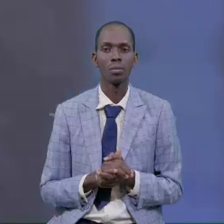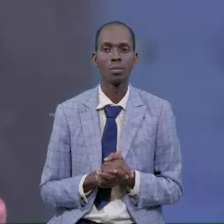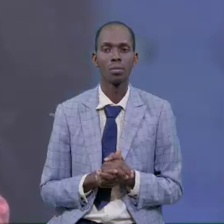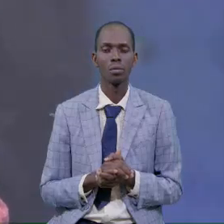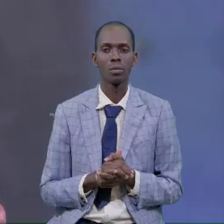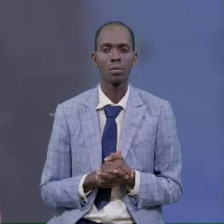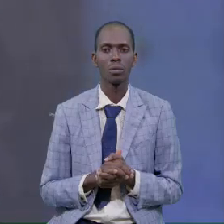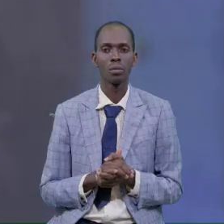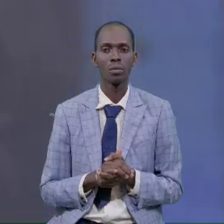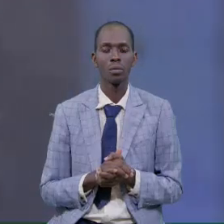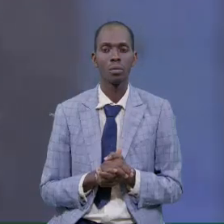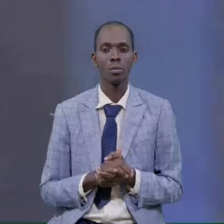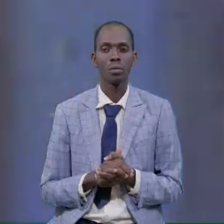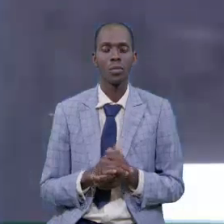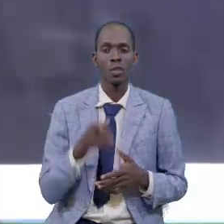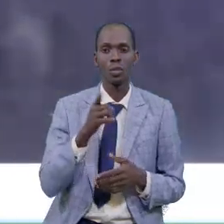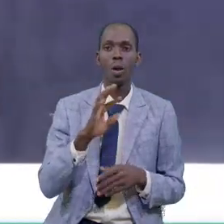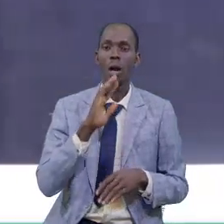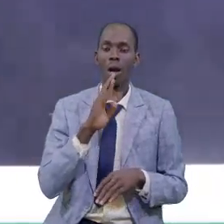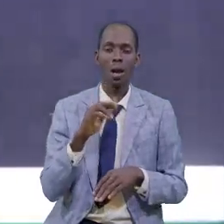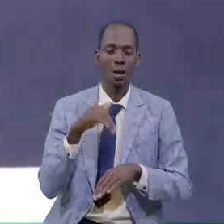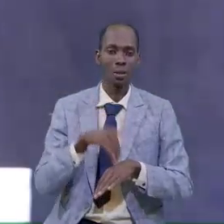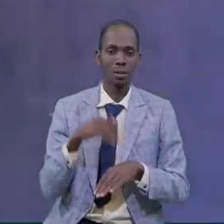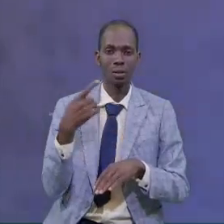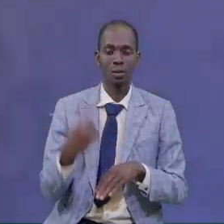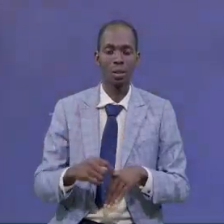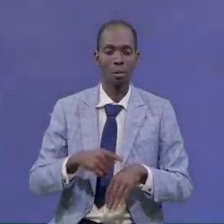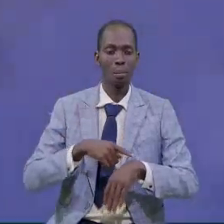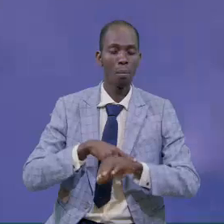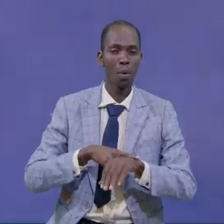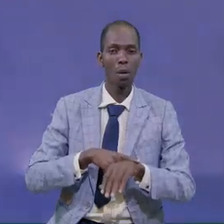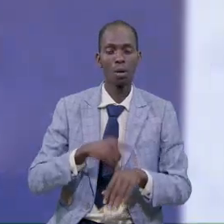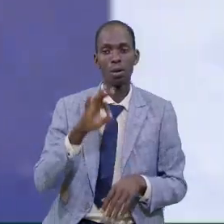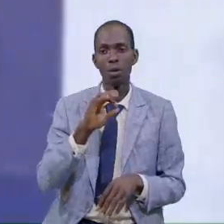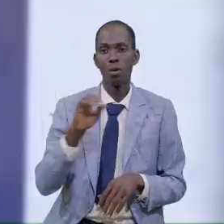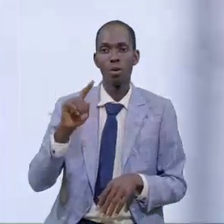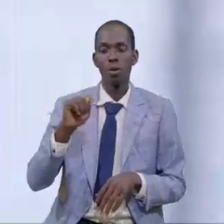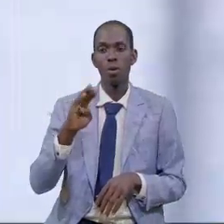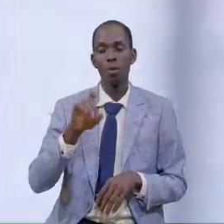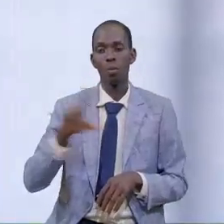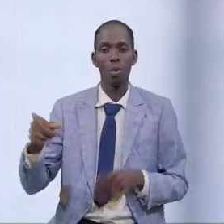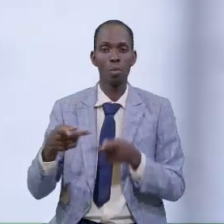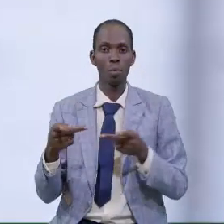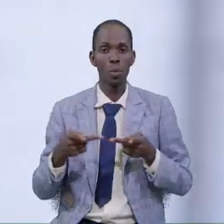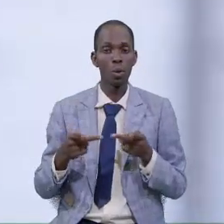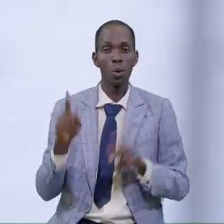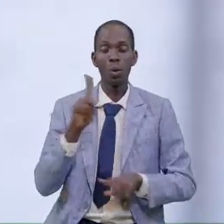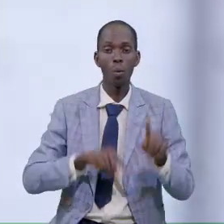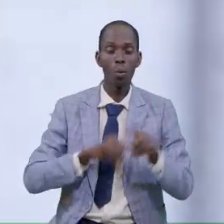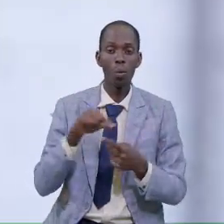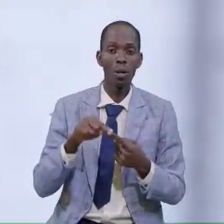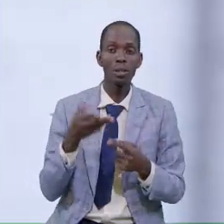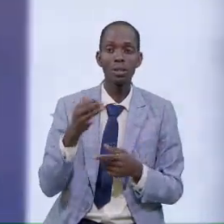You are the stadium, football field. And when they play games here, the people holler and